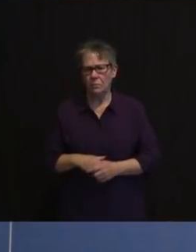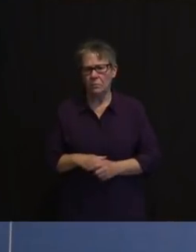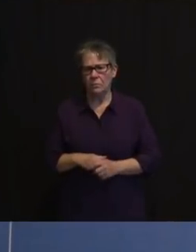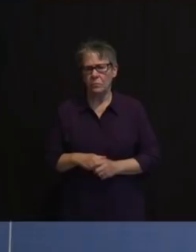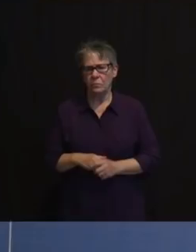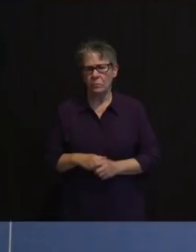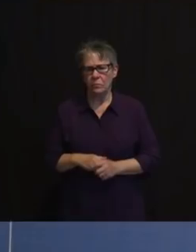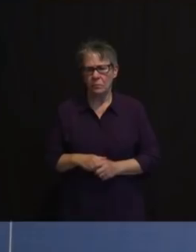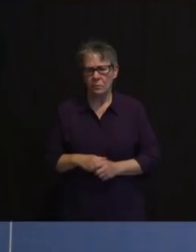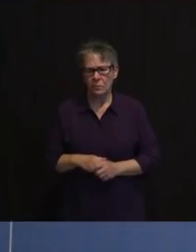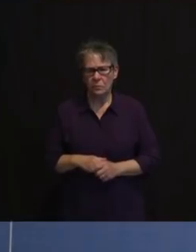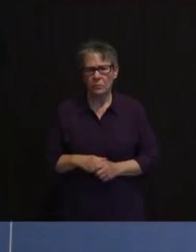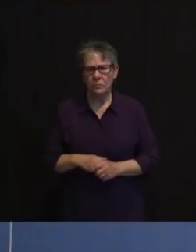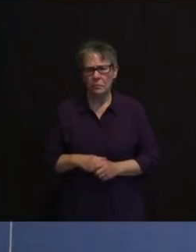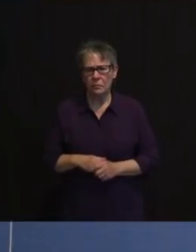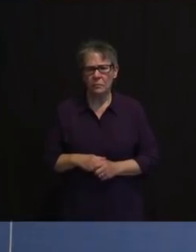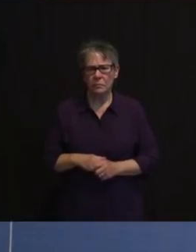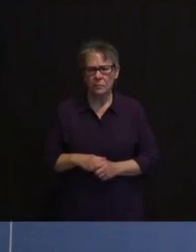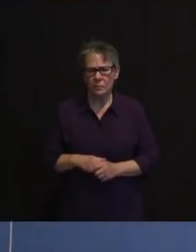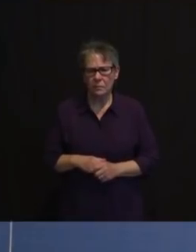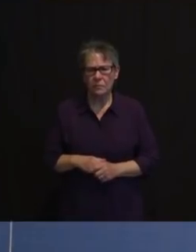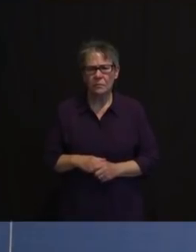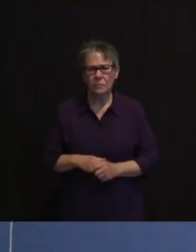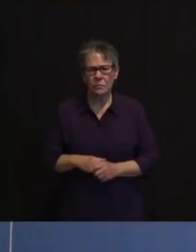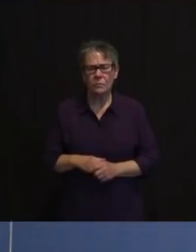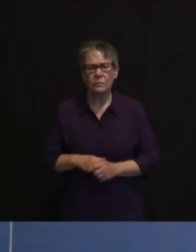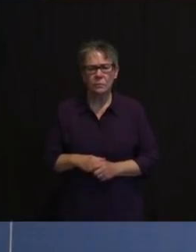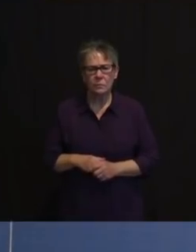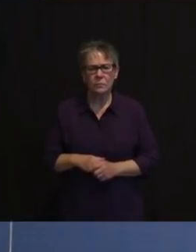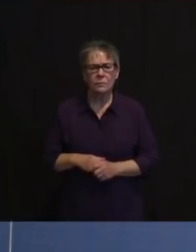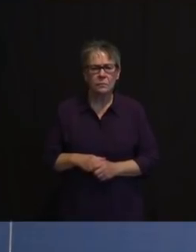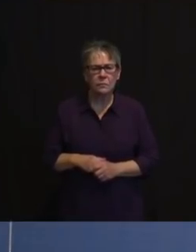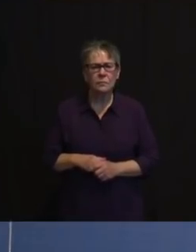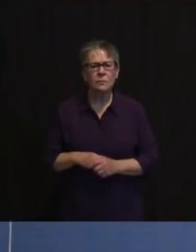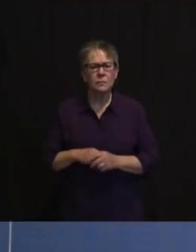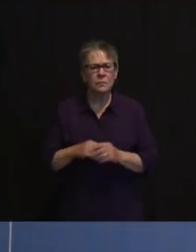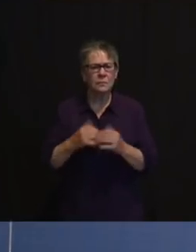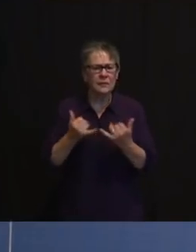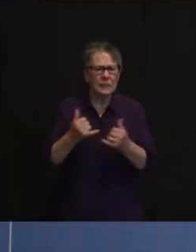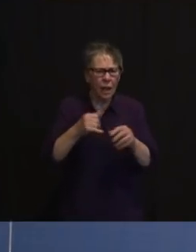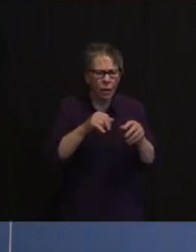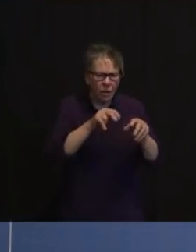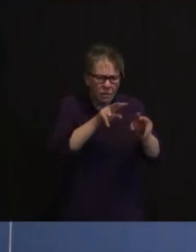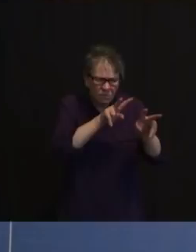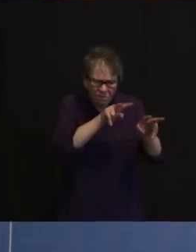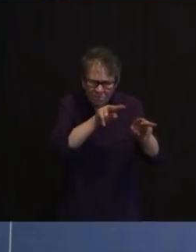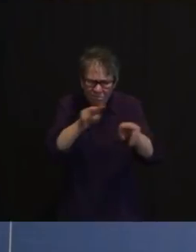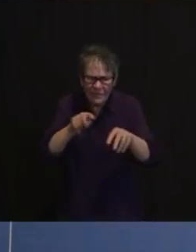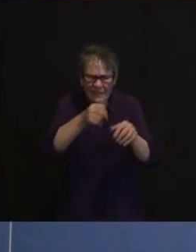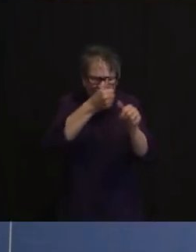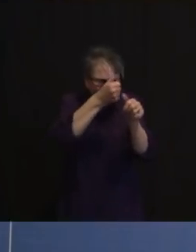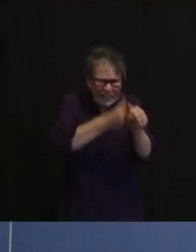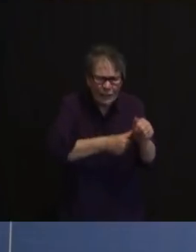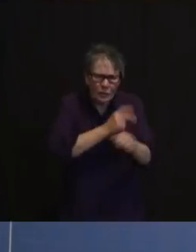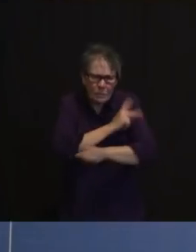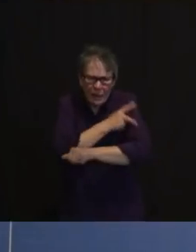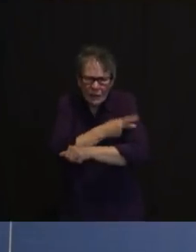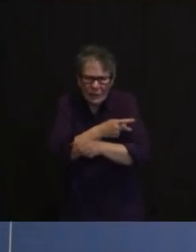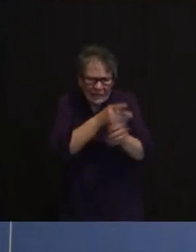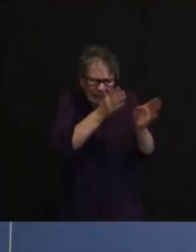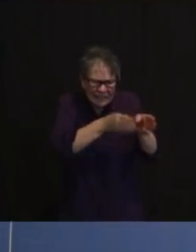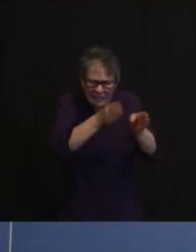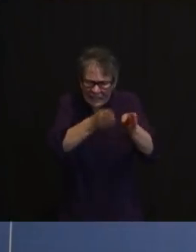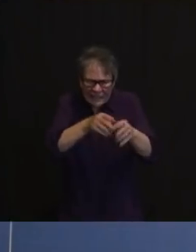best available objective medical evidence. It ensures that no one is denied